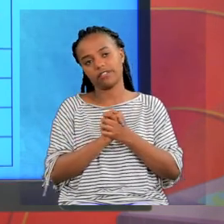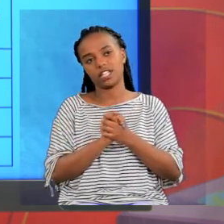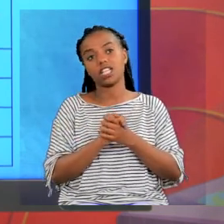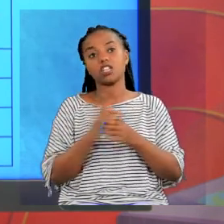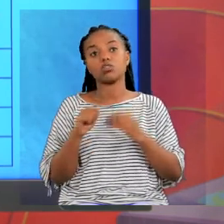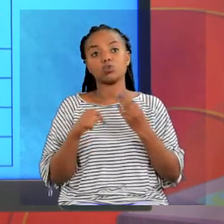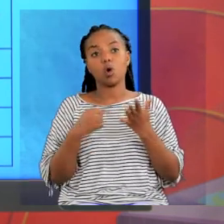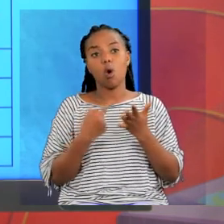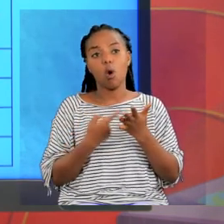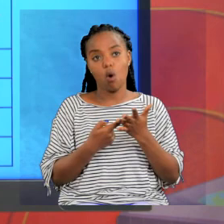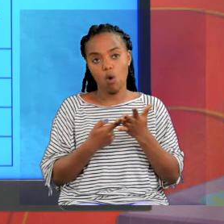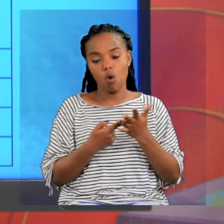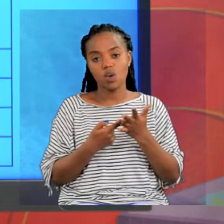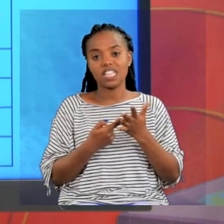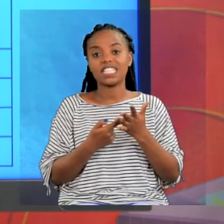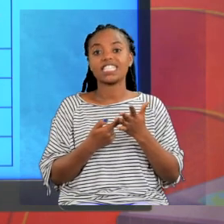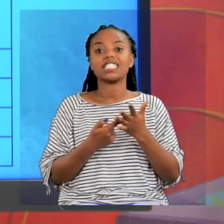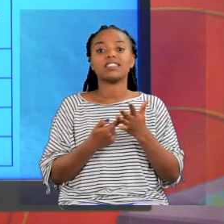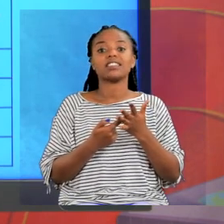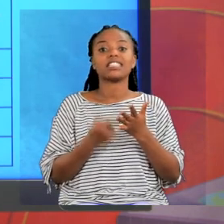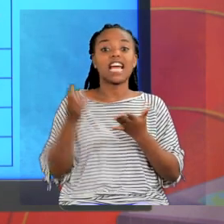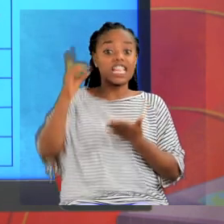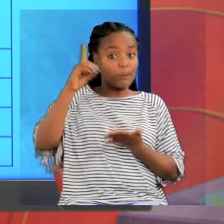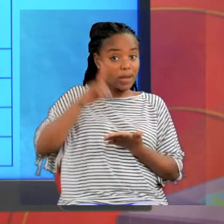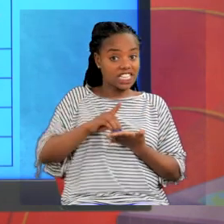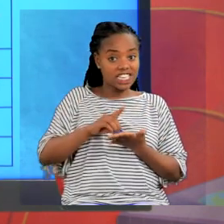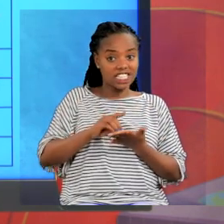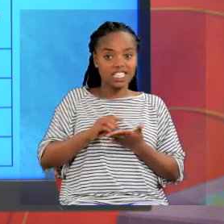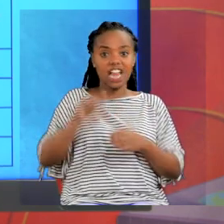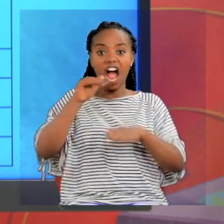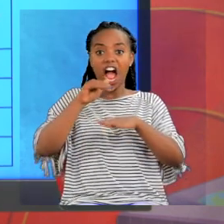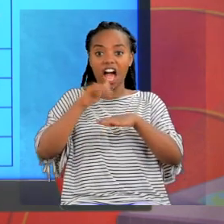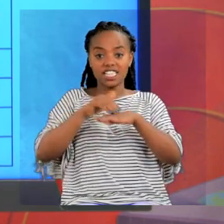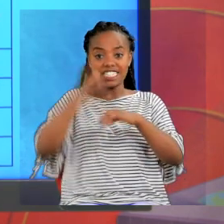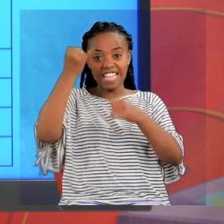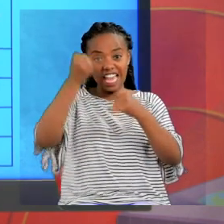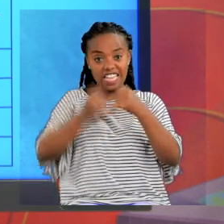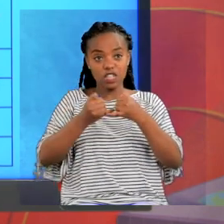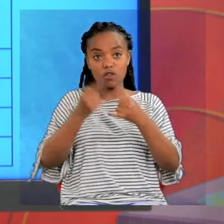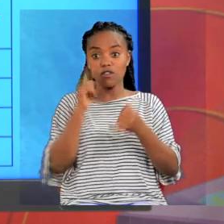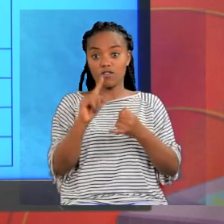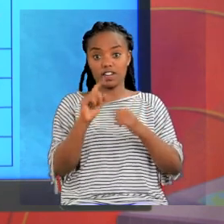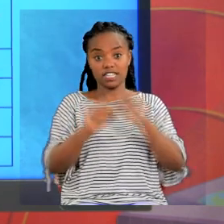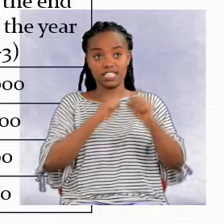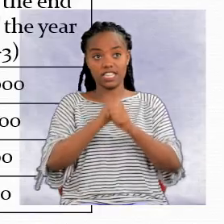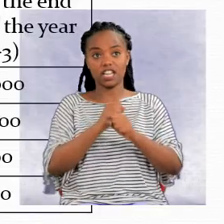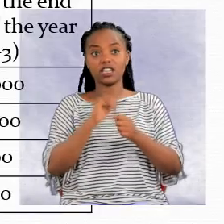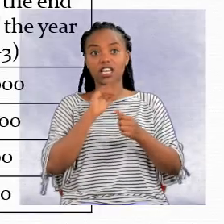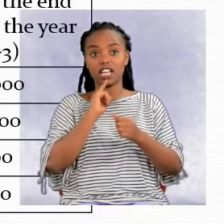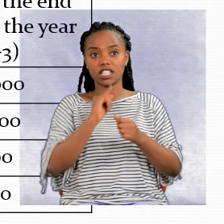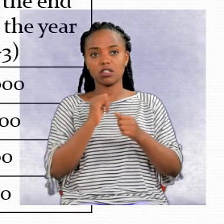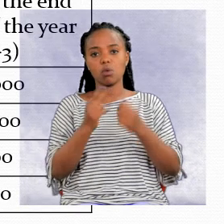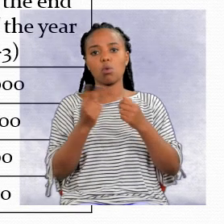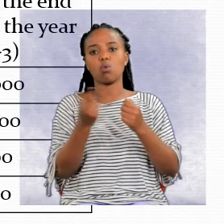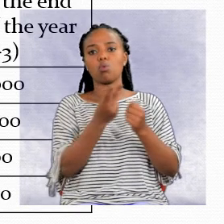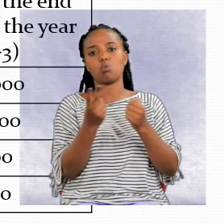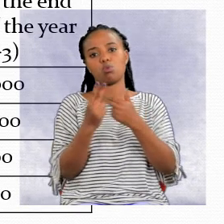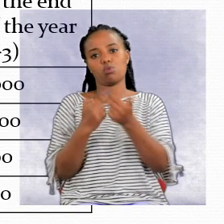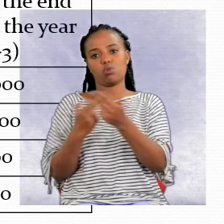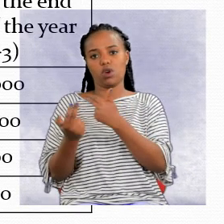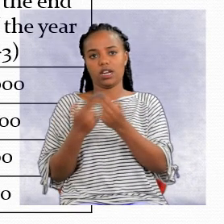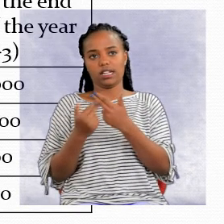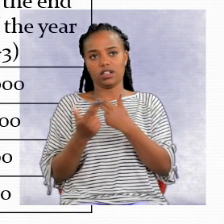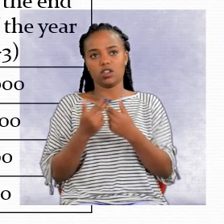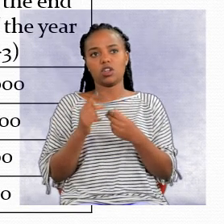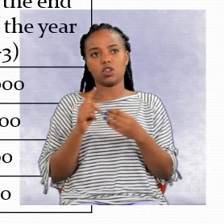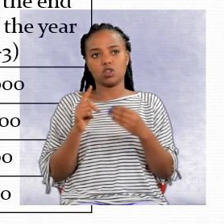0.5. So the depreciation at the end of this year will be, it is the product of the two. The depreciation rate is 50%,